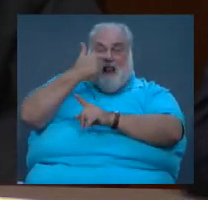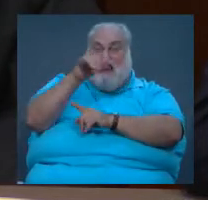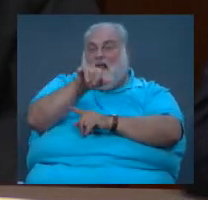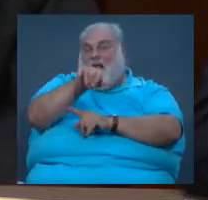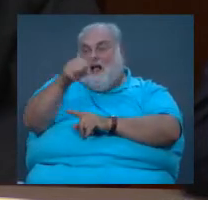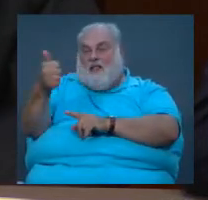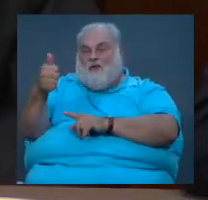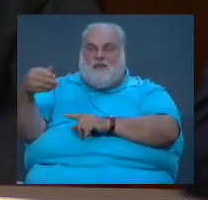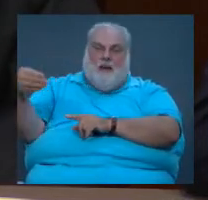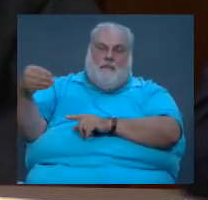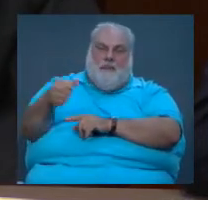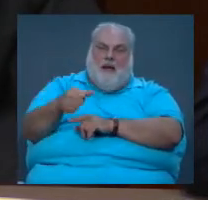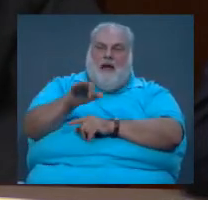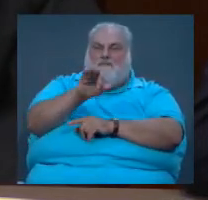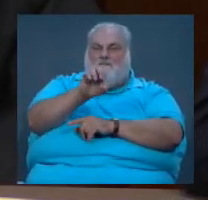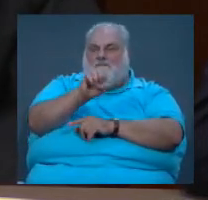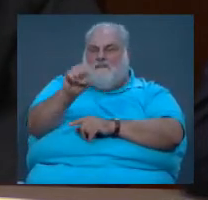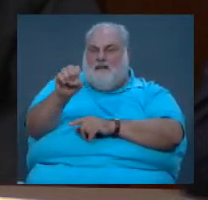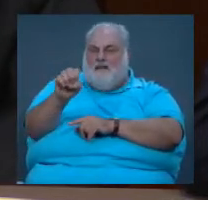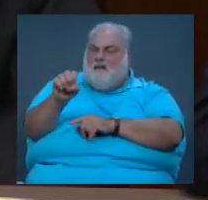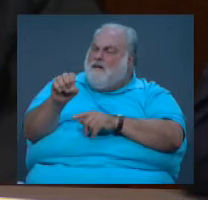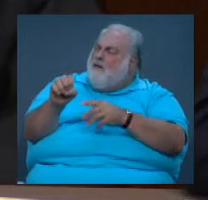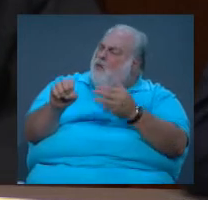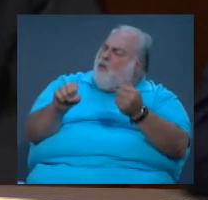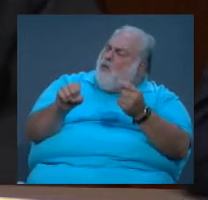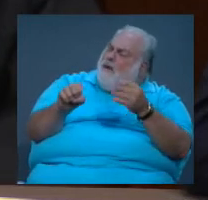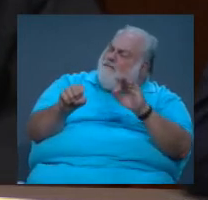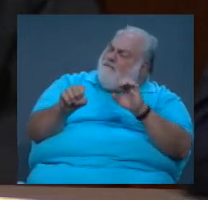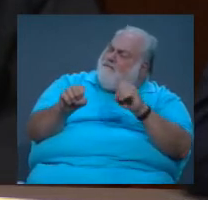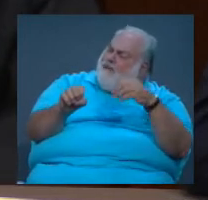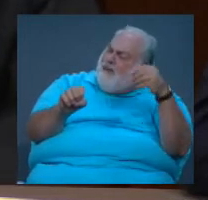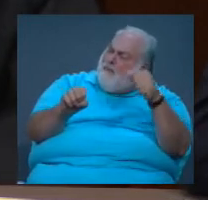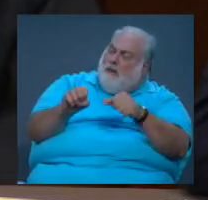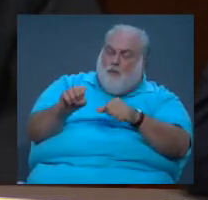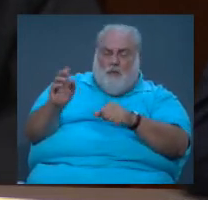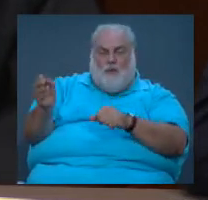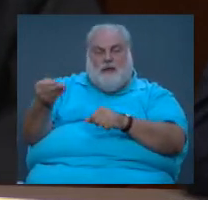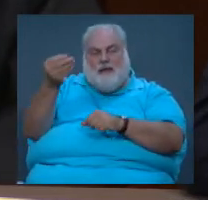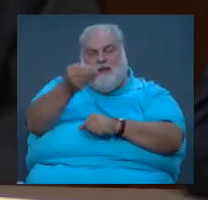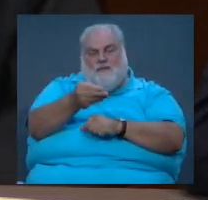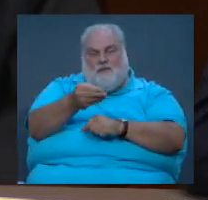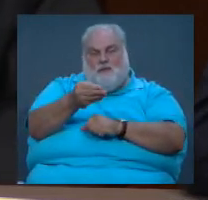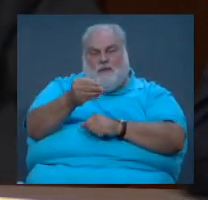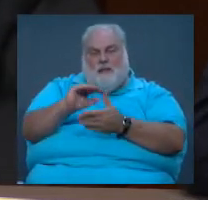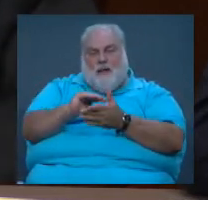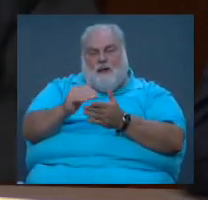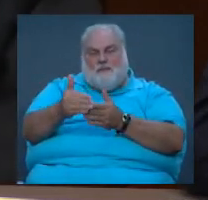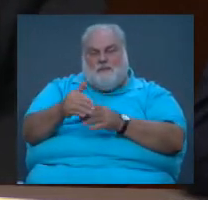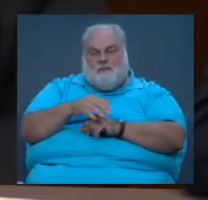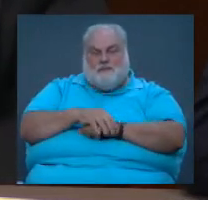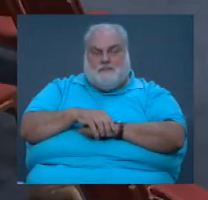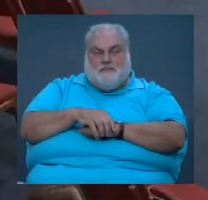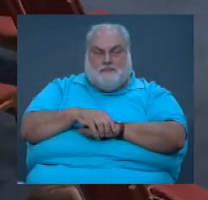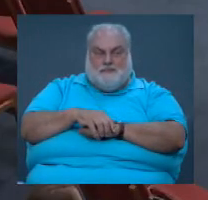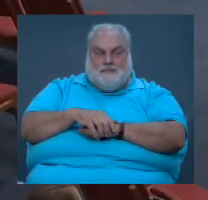the fee. Okay, and what fee do they pay? I mean, we'll provide that. Okay.